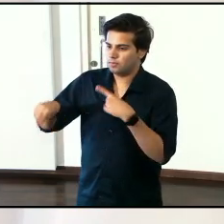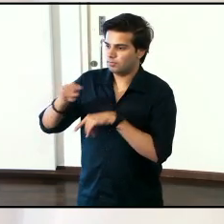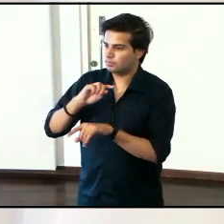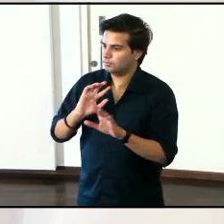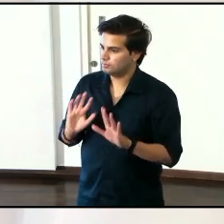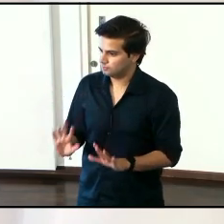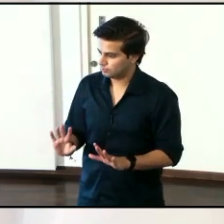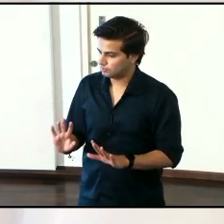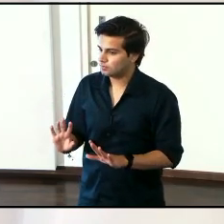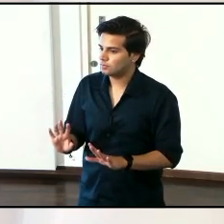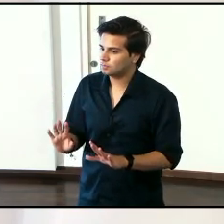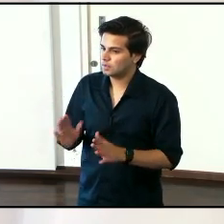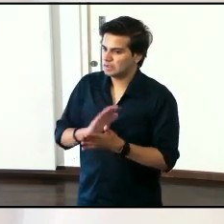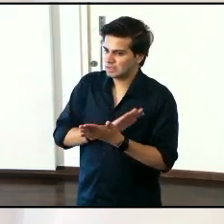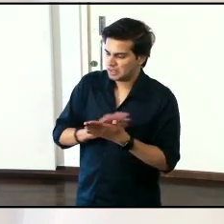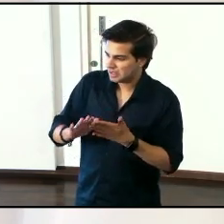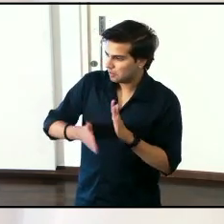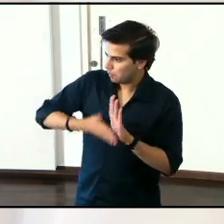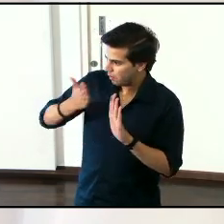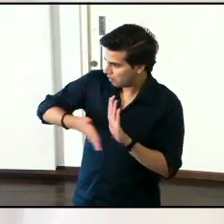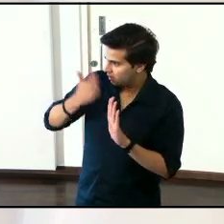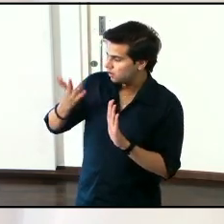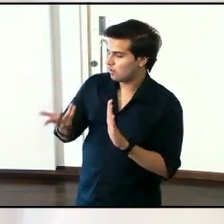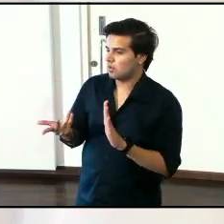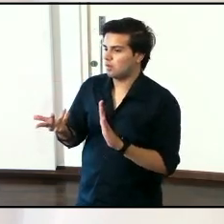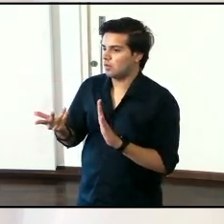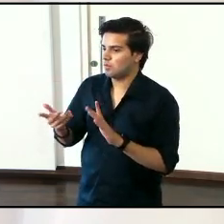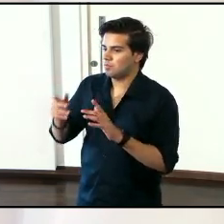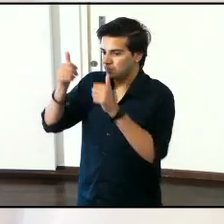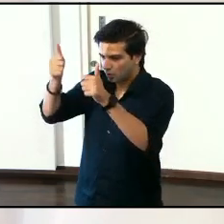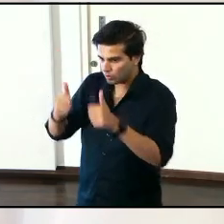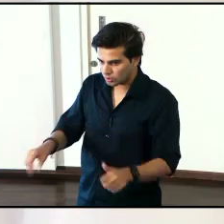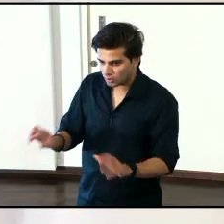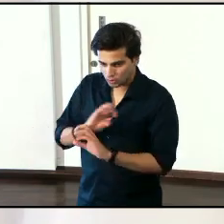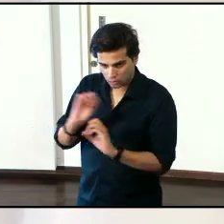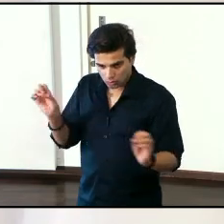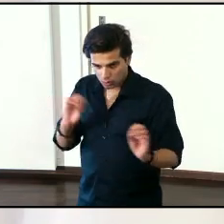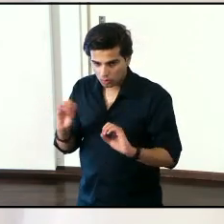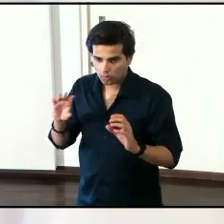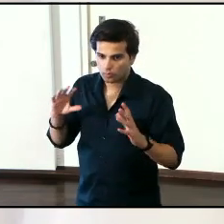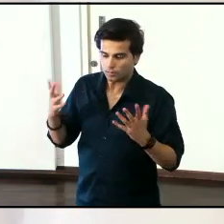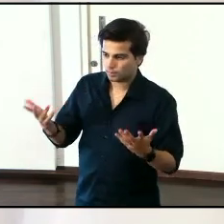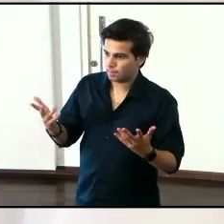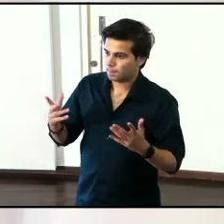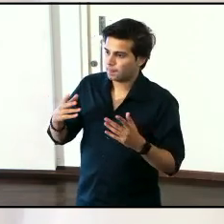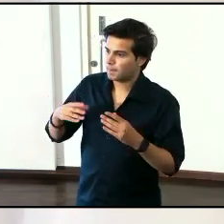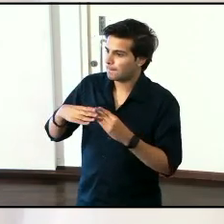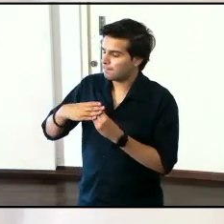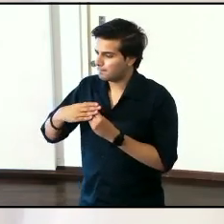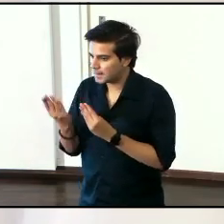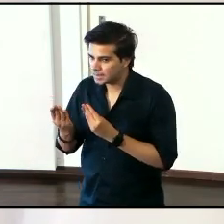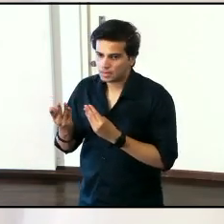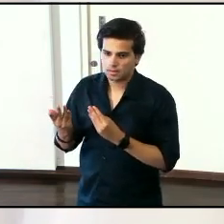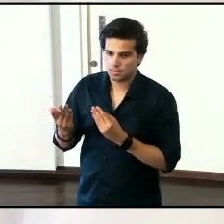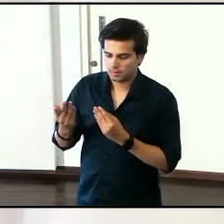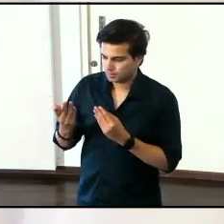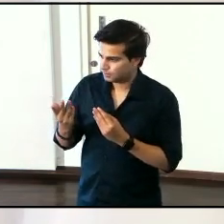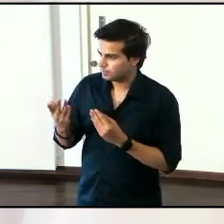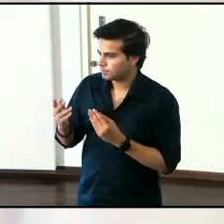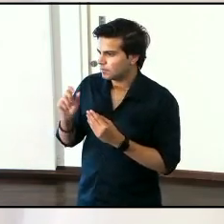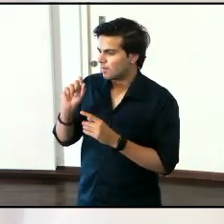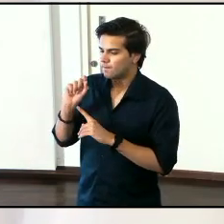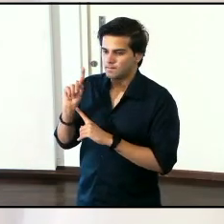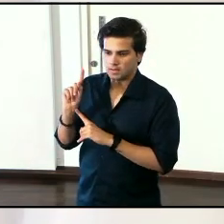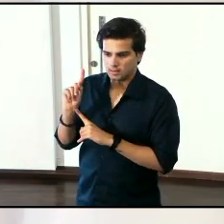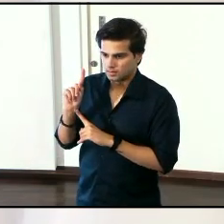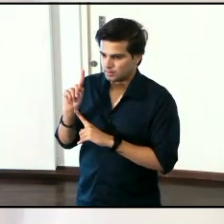Now, about cleaning walls and no poster kind of bills that we see, the first and foremost